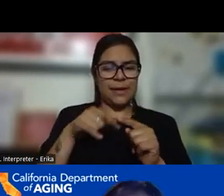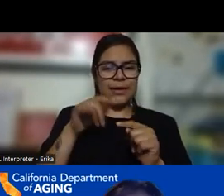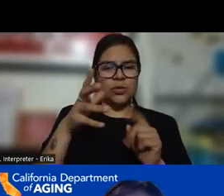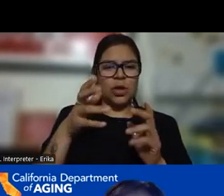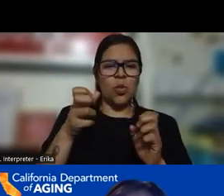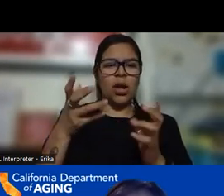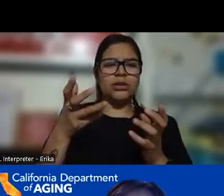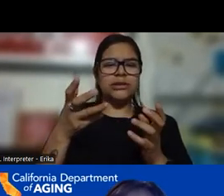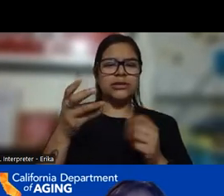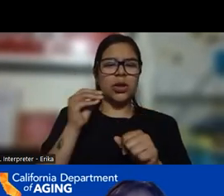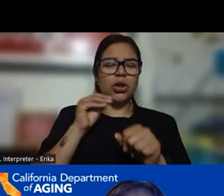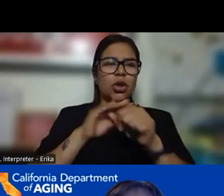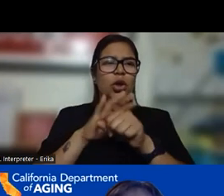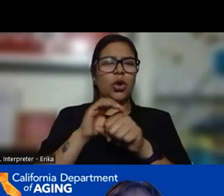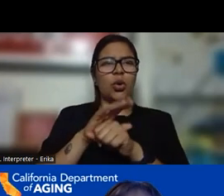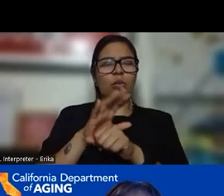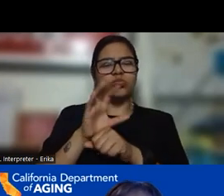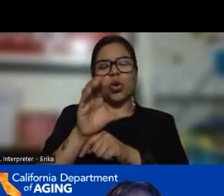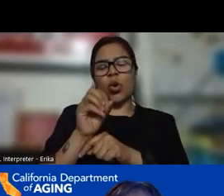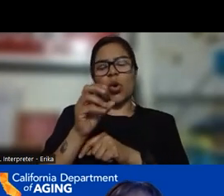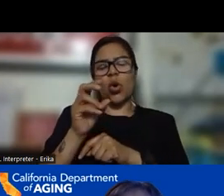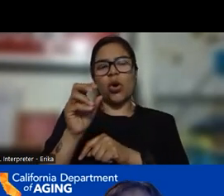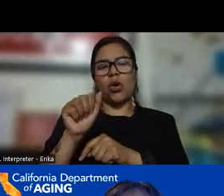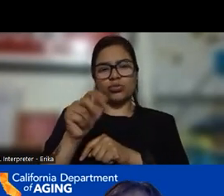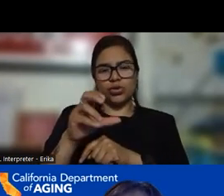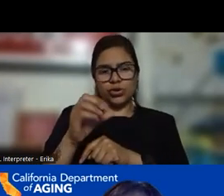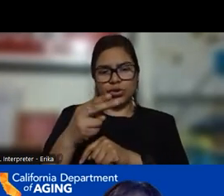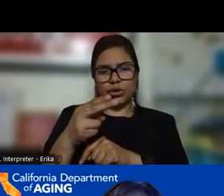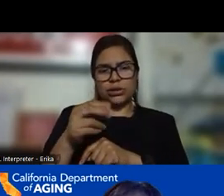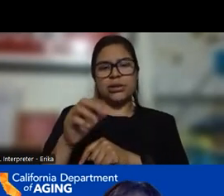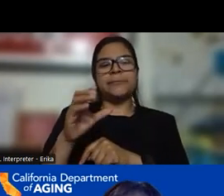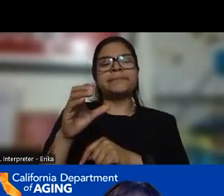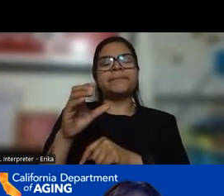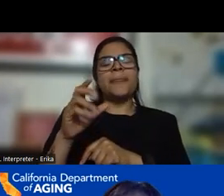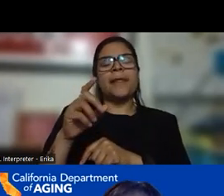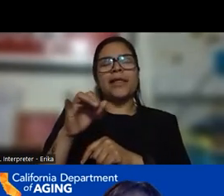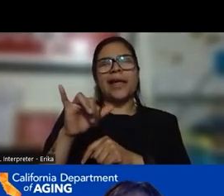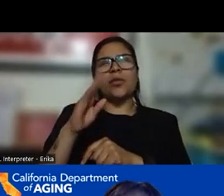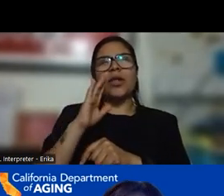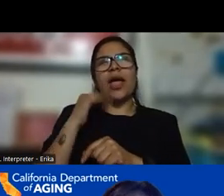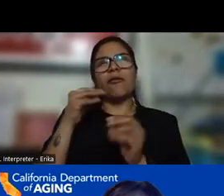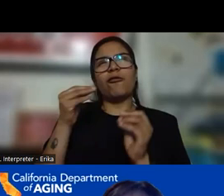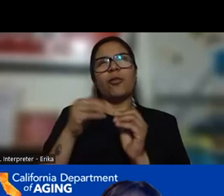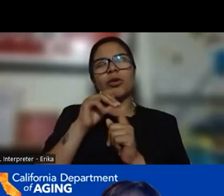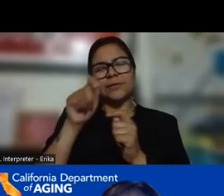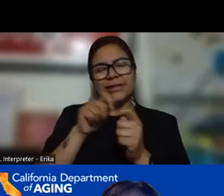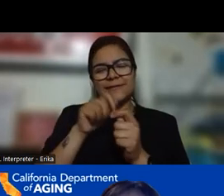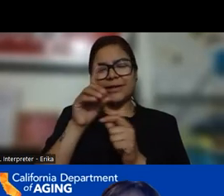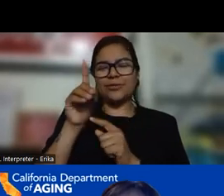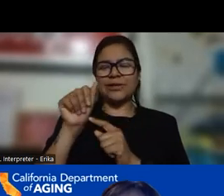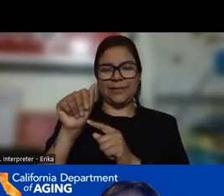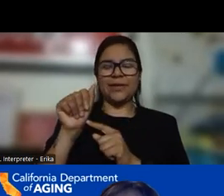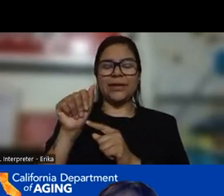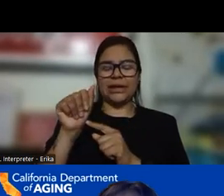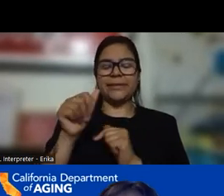on a co-chair to the committee that has subject matter expertise in disability. So